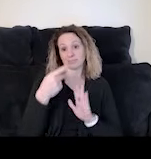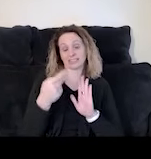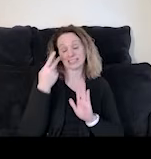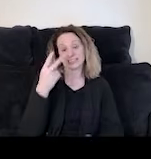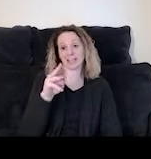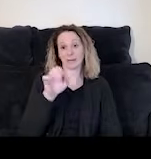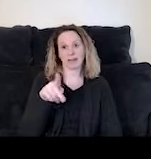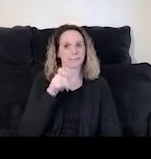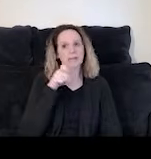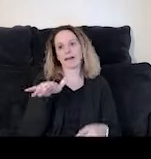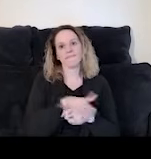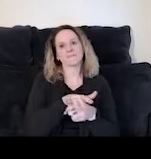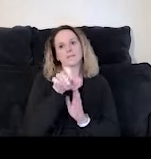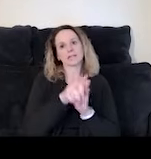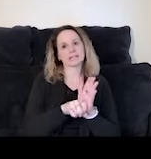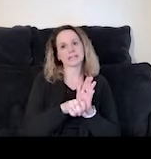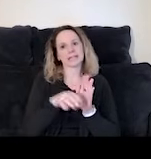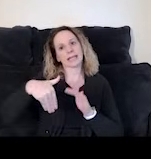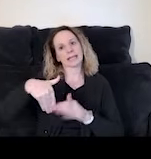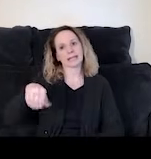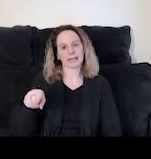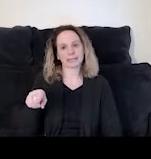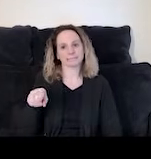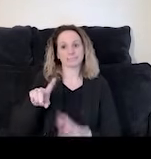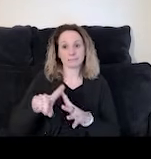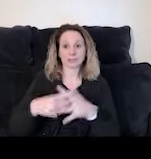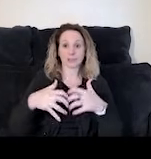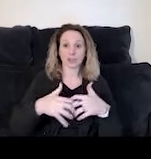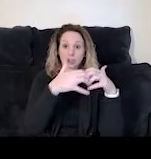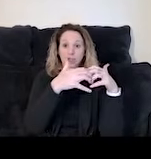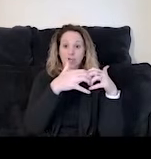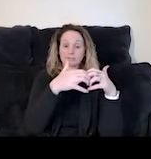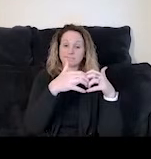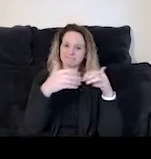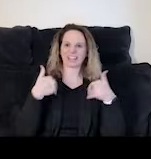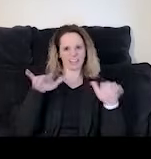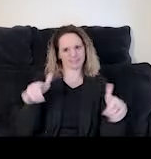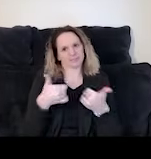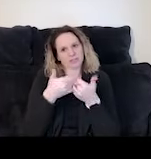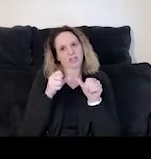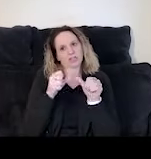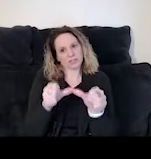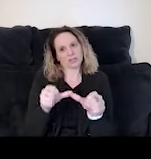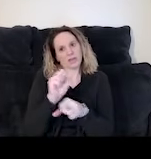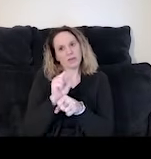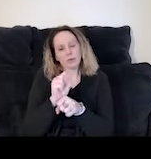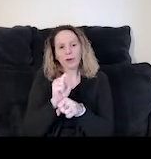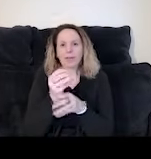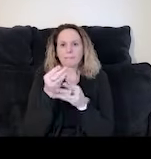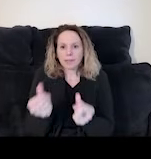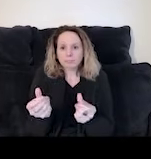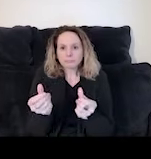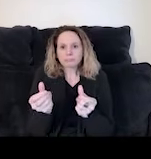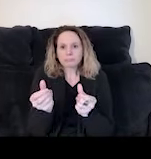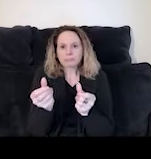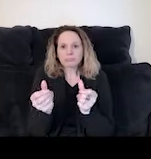yet. And where it is being implemented, there's still some challenges that we're working through. And the biggest